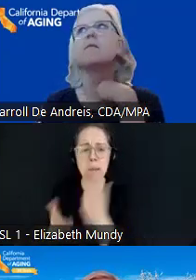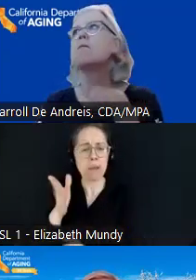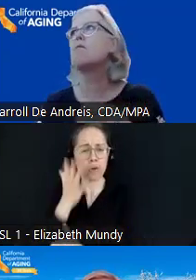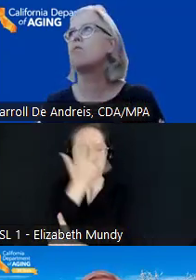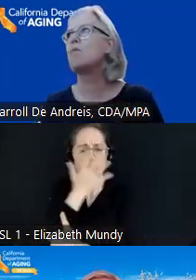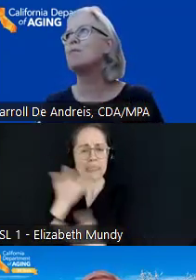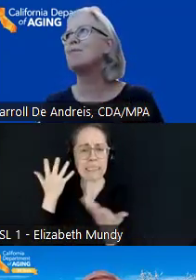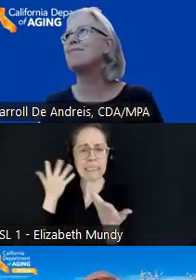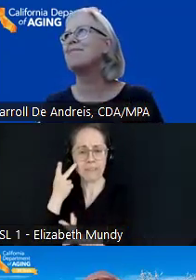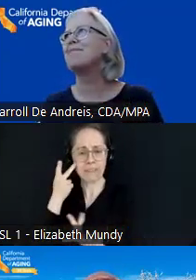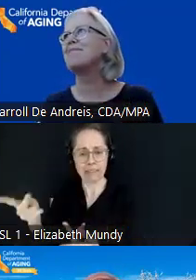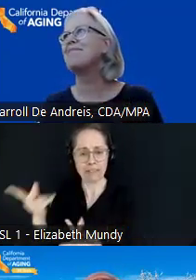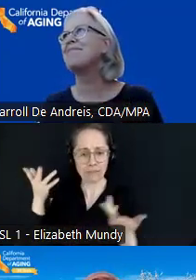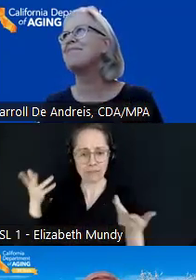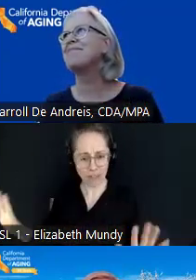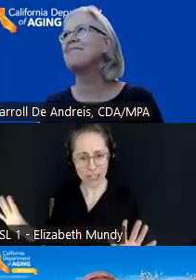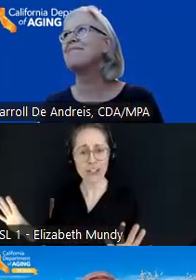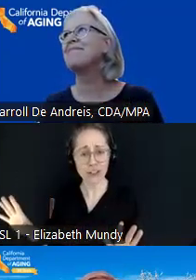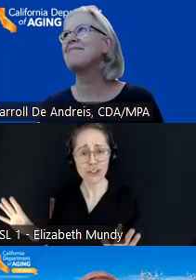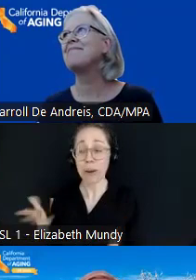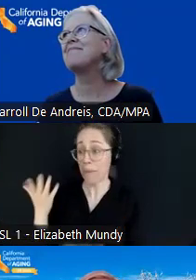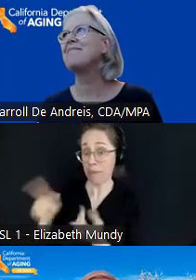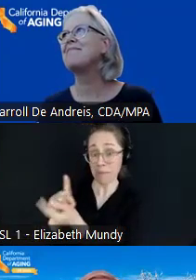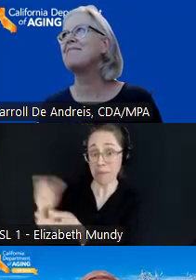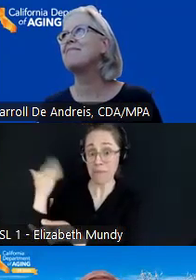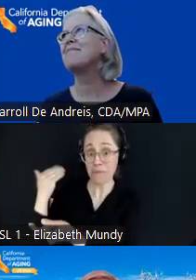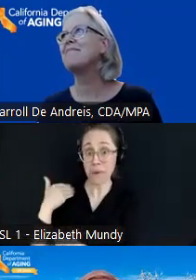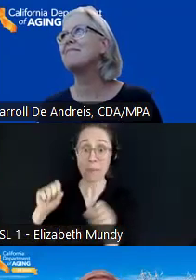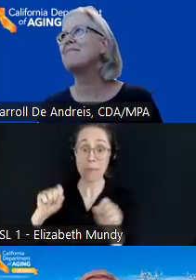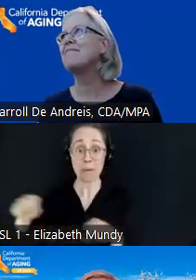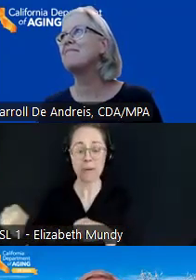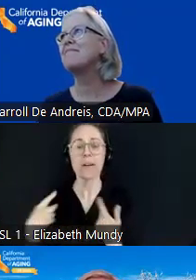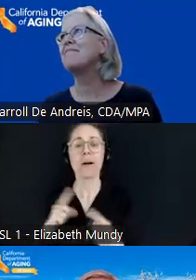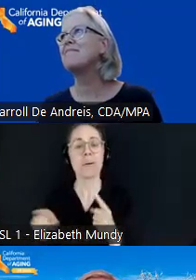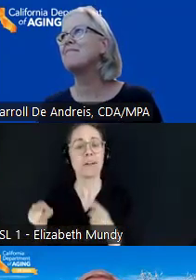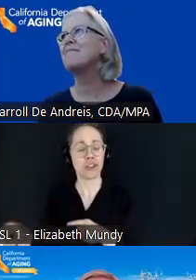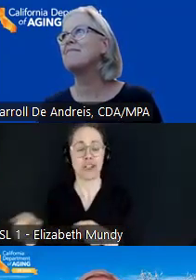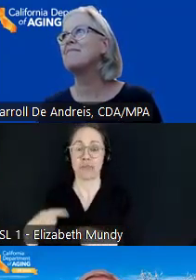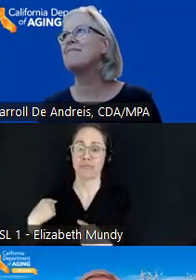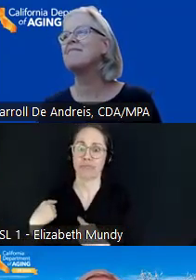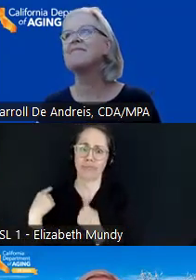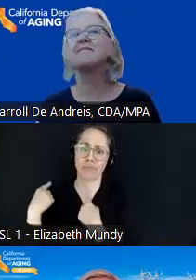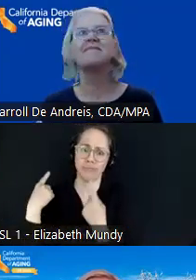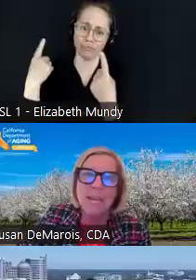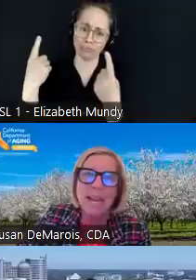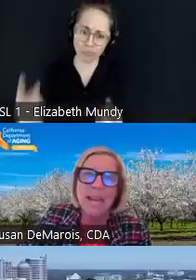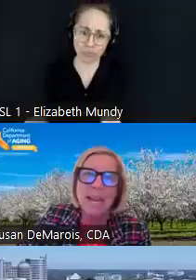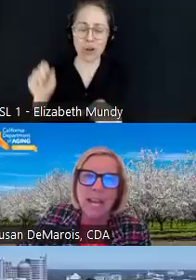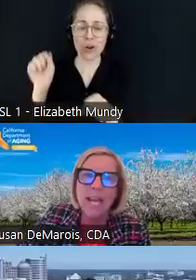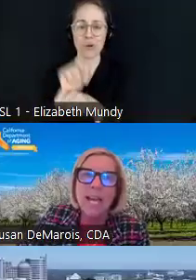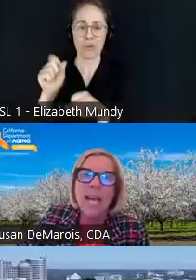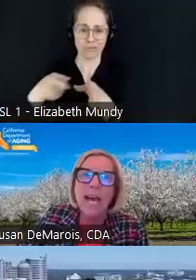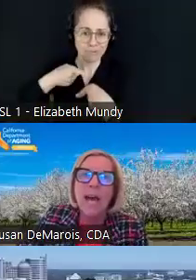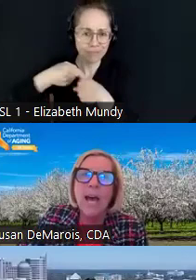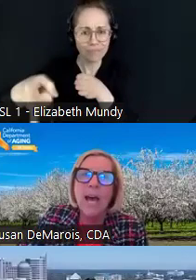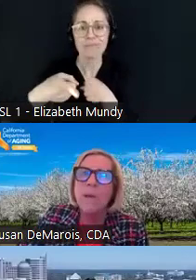have known and worked with her in her long tenure in housing in the Bay